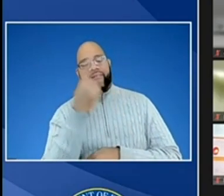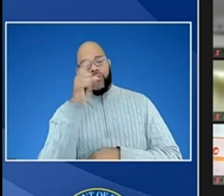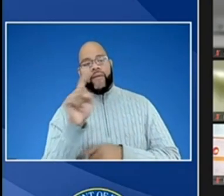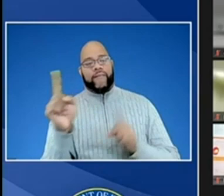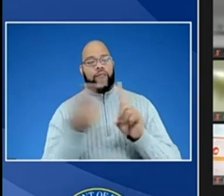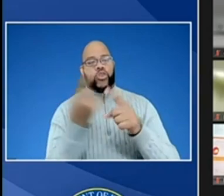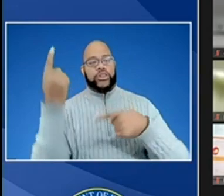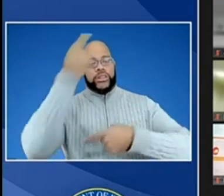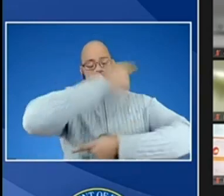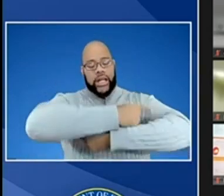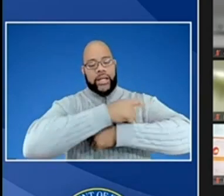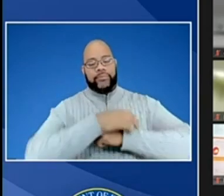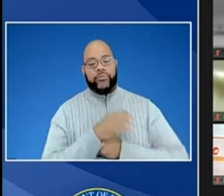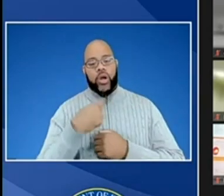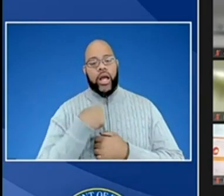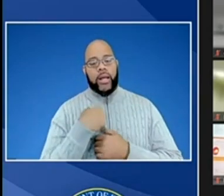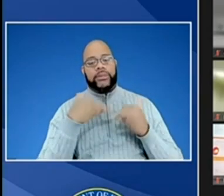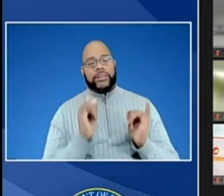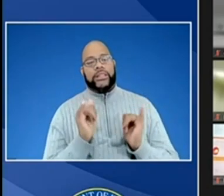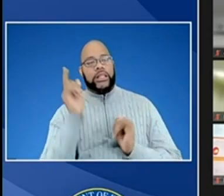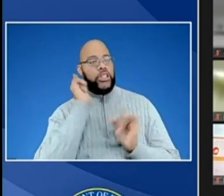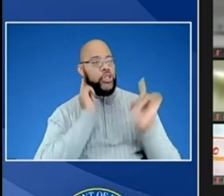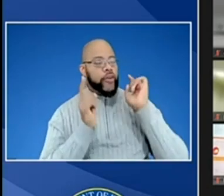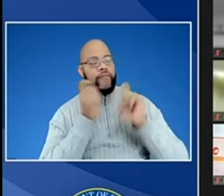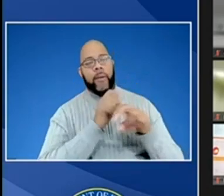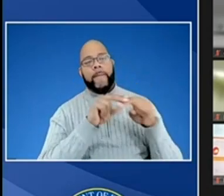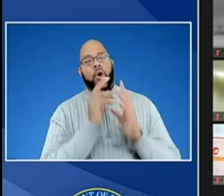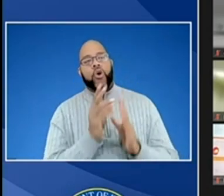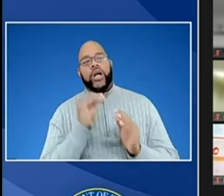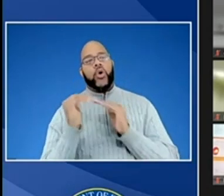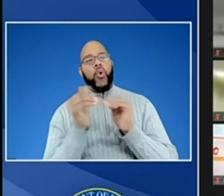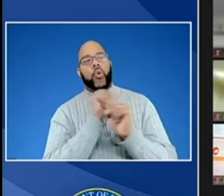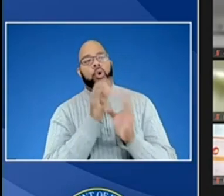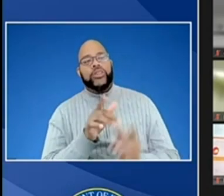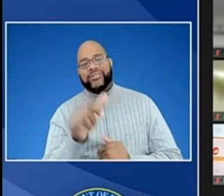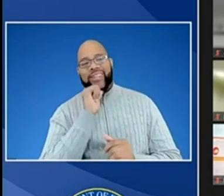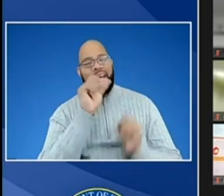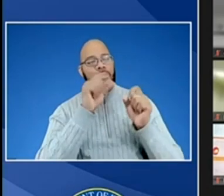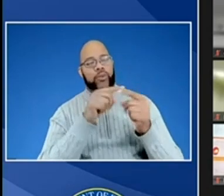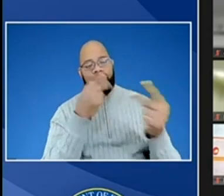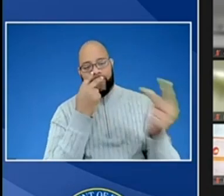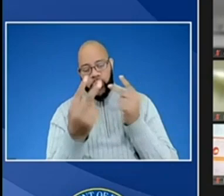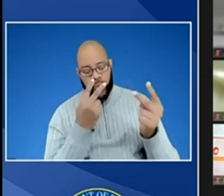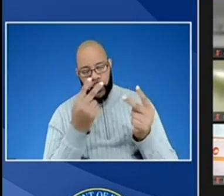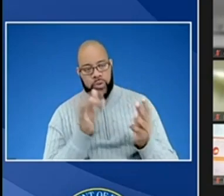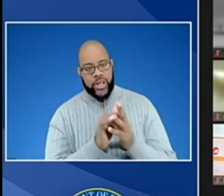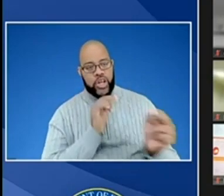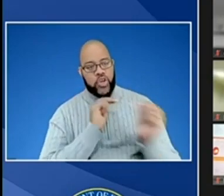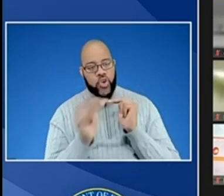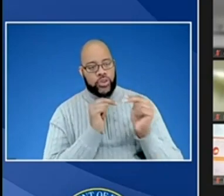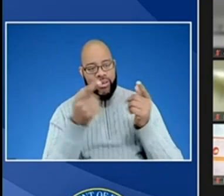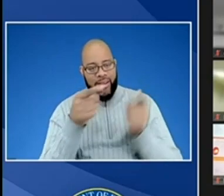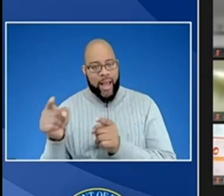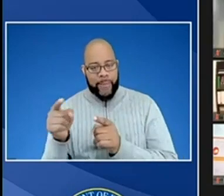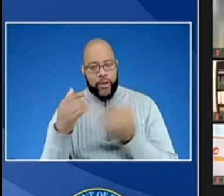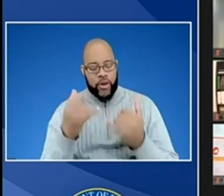one. And so I'm still hearing from borrowers and colleagues that they are not able to view the negotiations happening